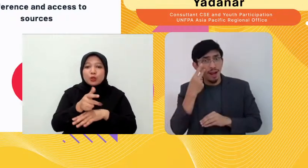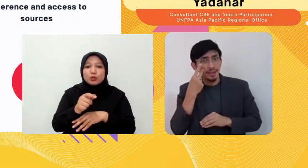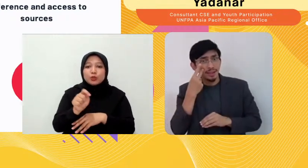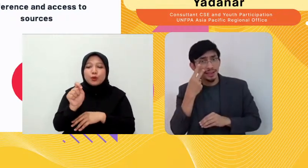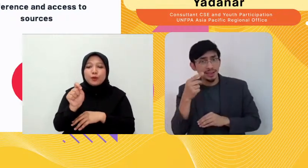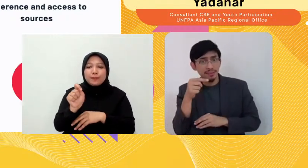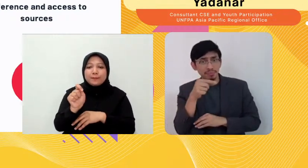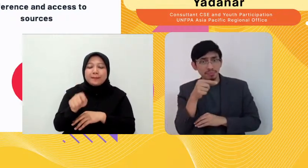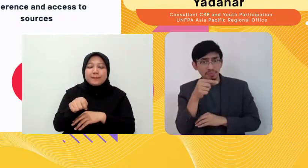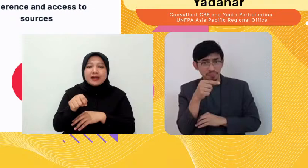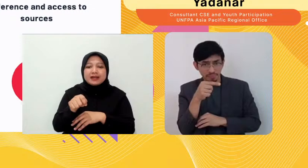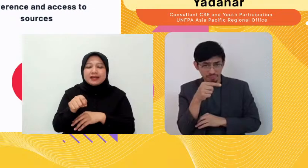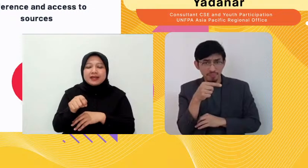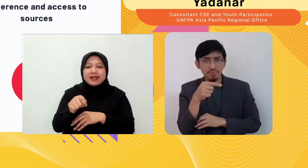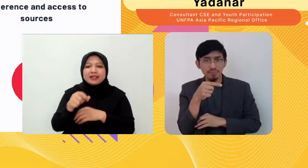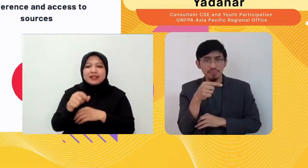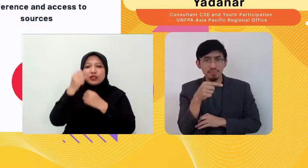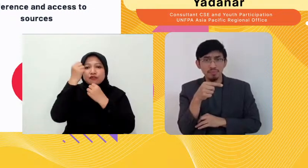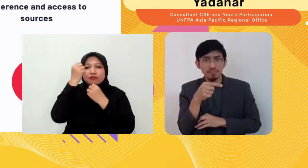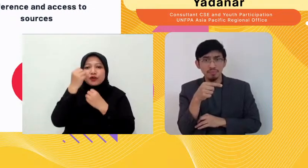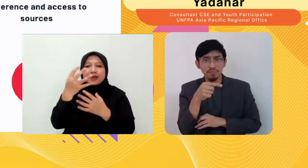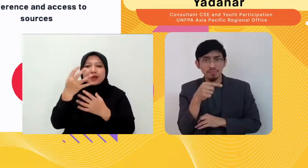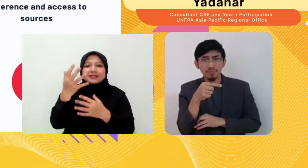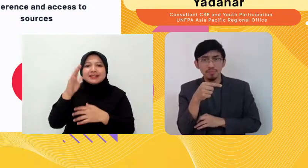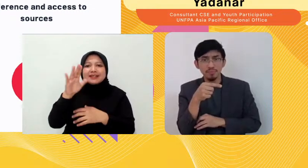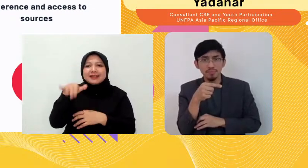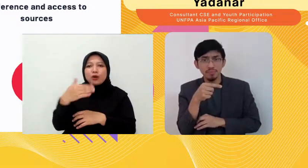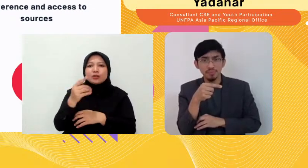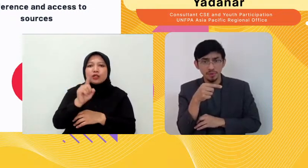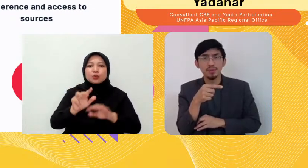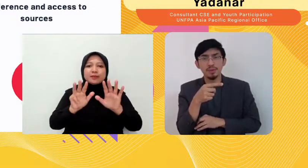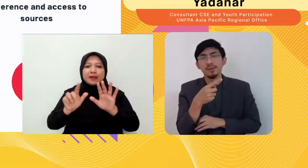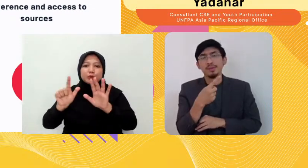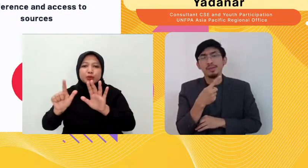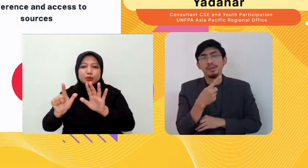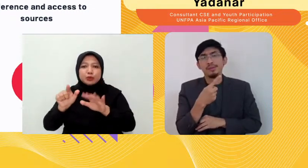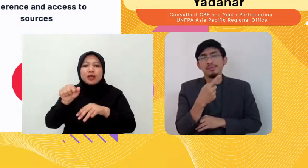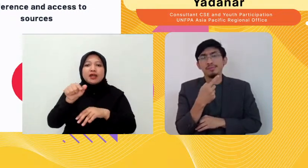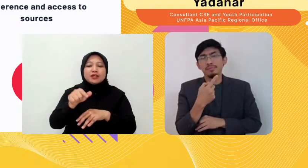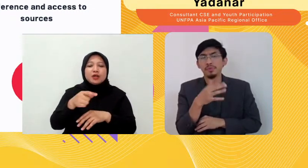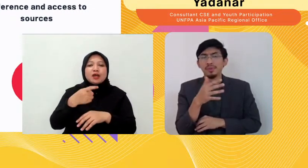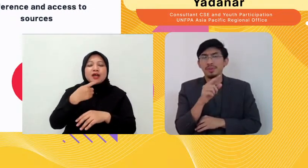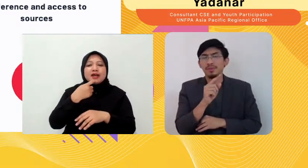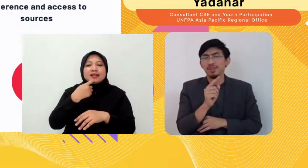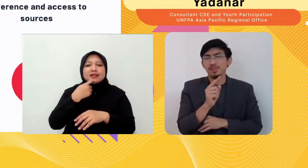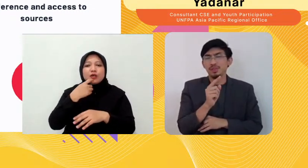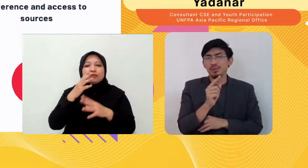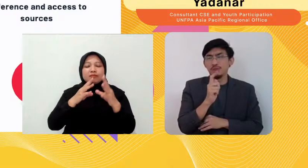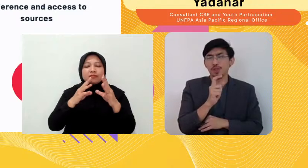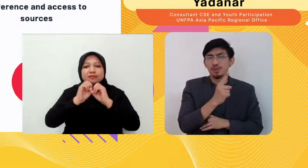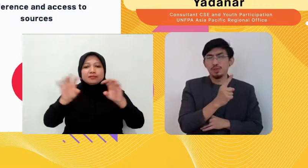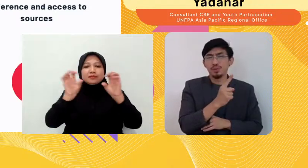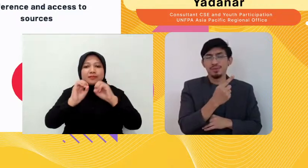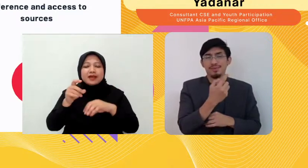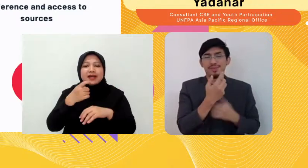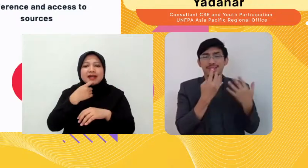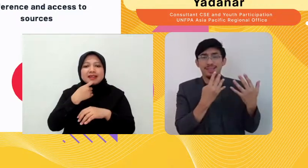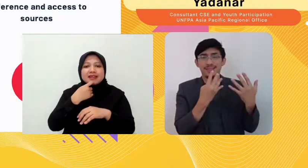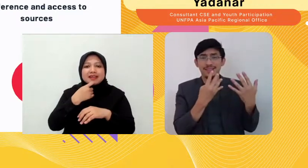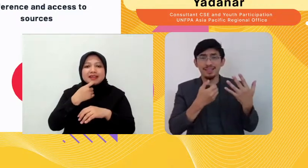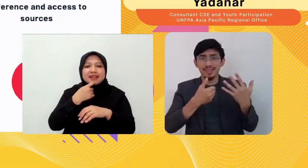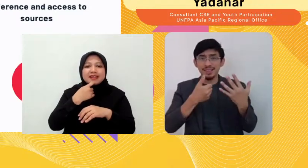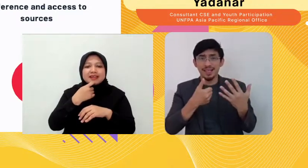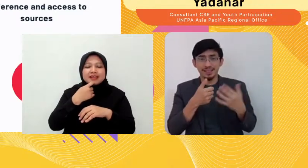1986. So it didn't really talk about the availability of the antiretroviral. It didn't talk about the PrEP